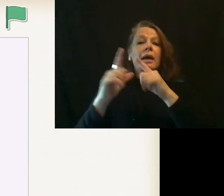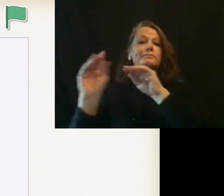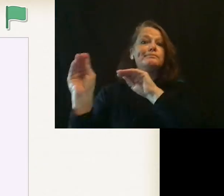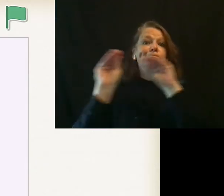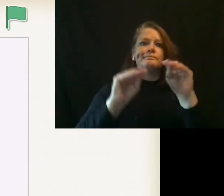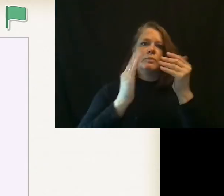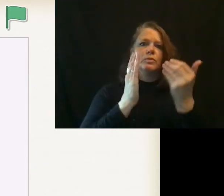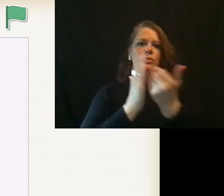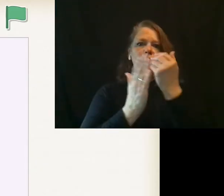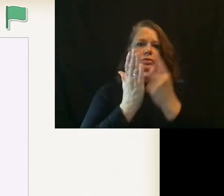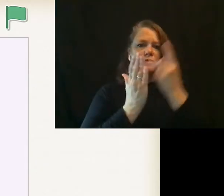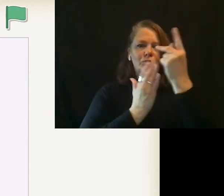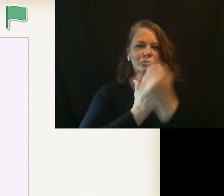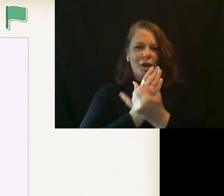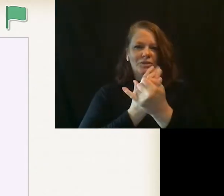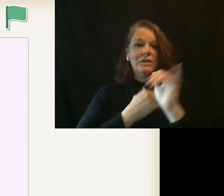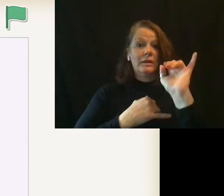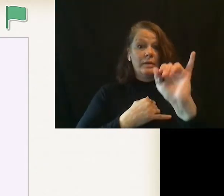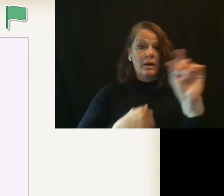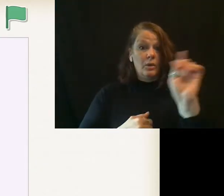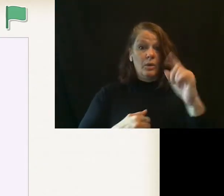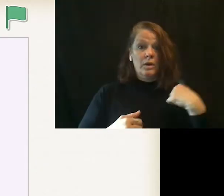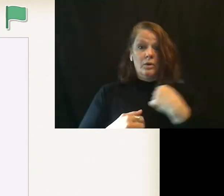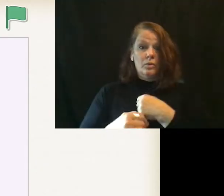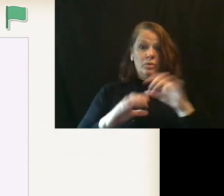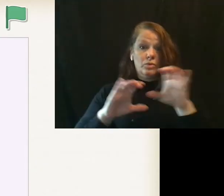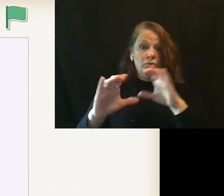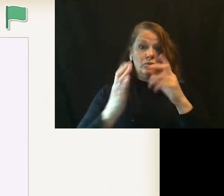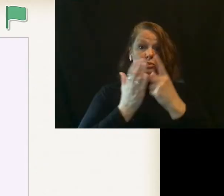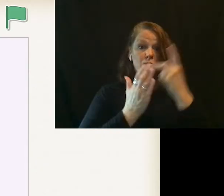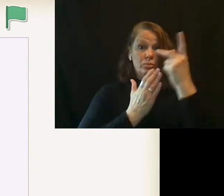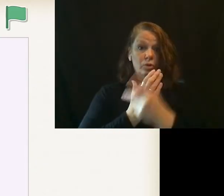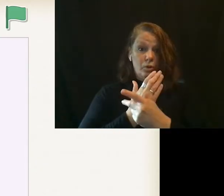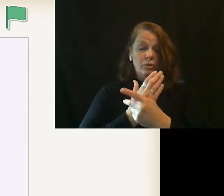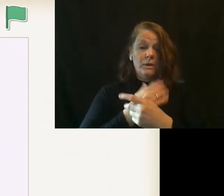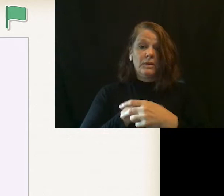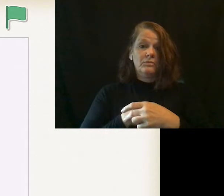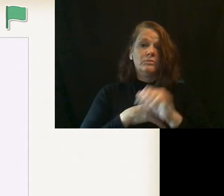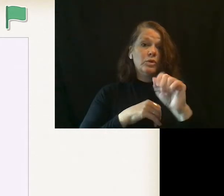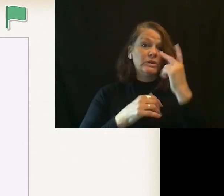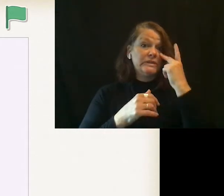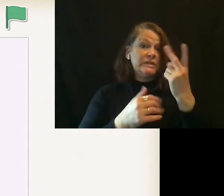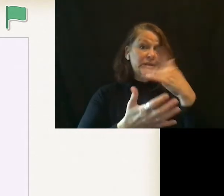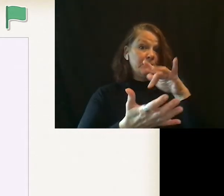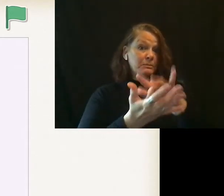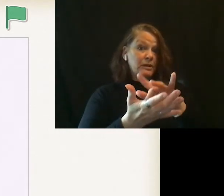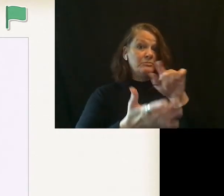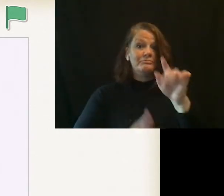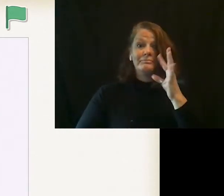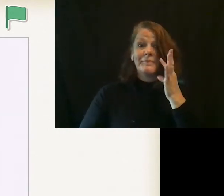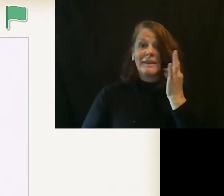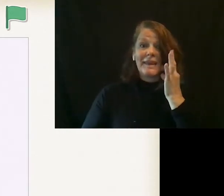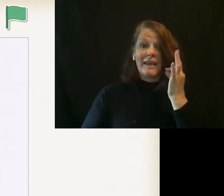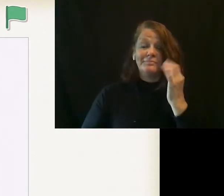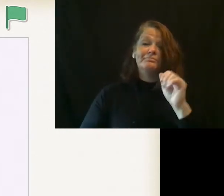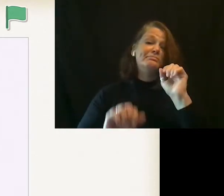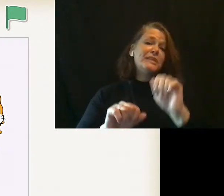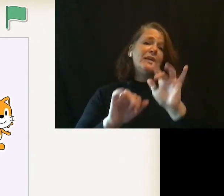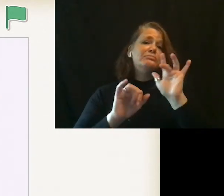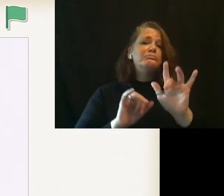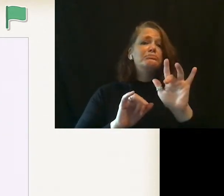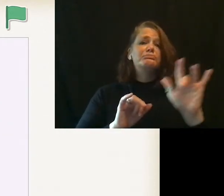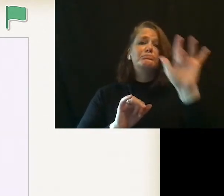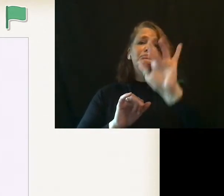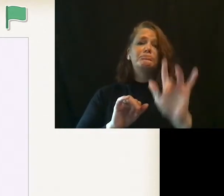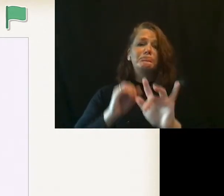So this brings us into our project, and this is where we'll do all the programming. So as you see in the middle here, there's a cat, and you can move this cat